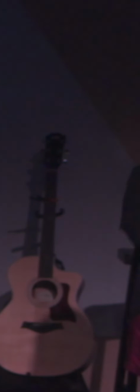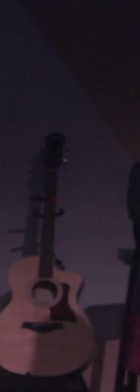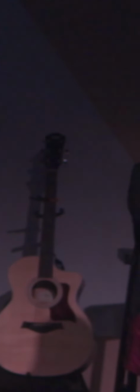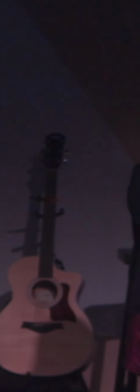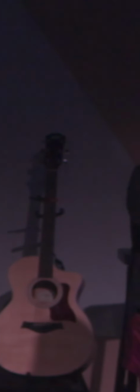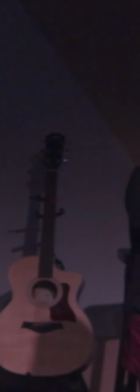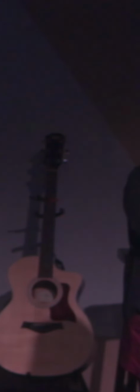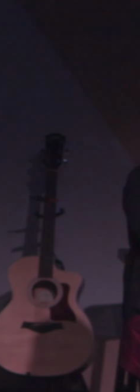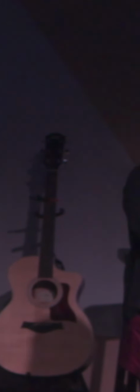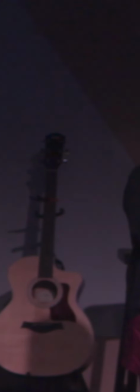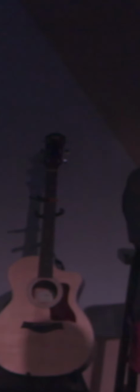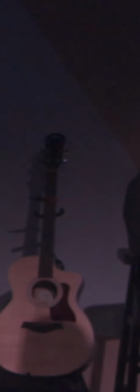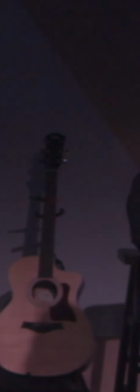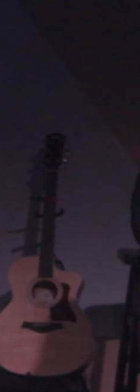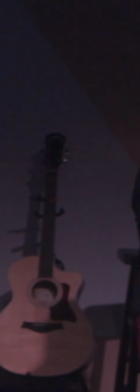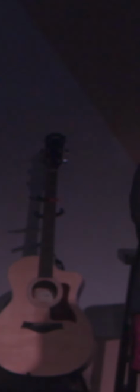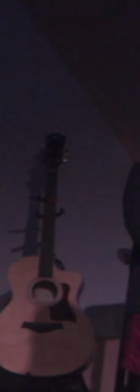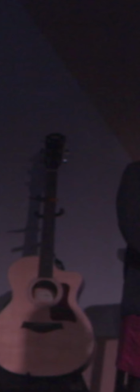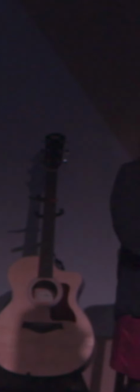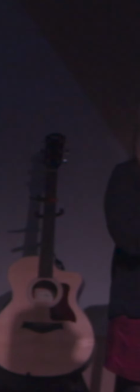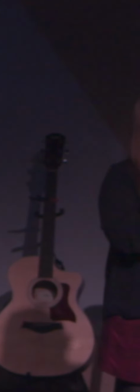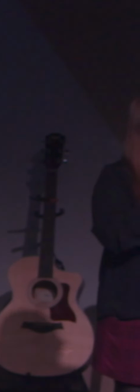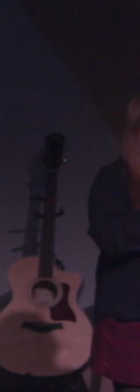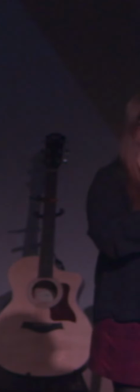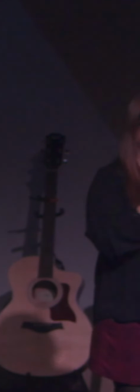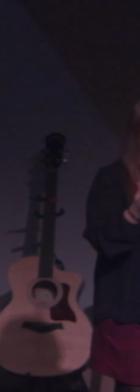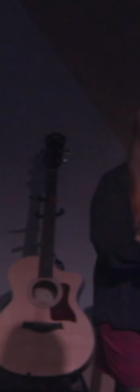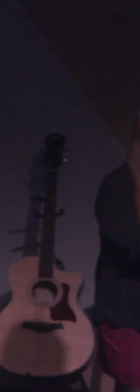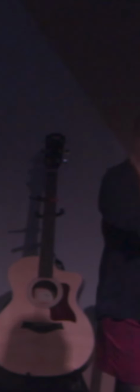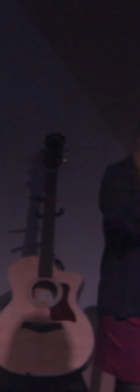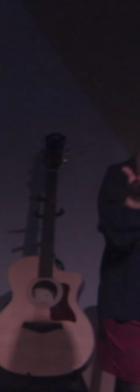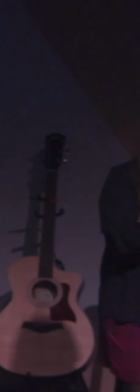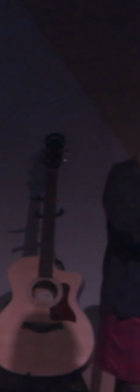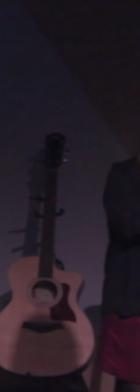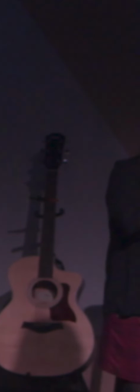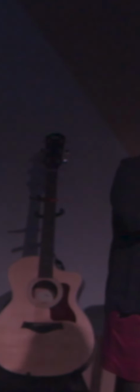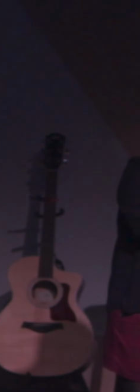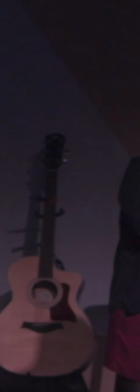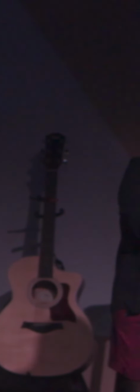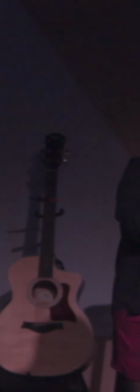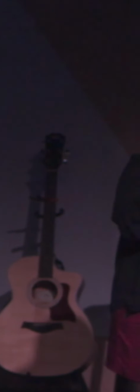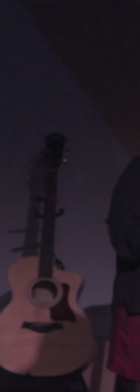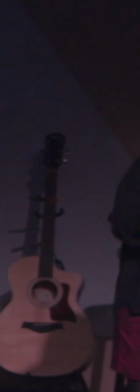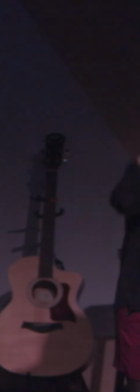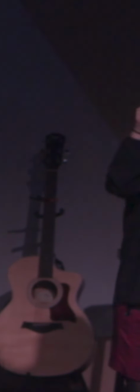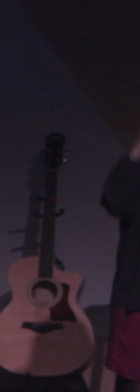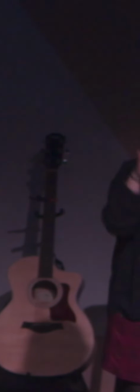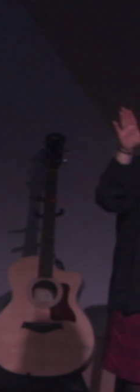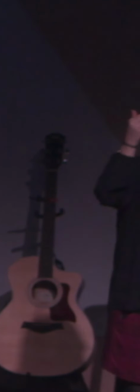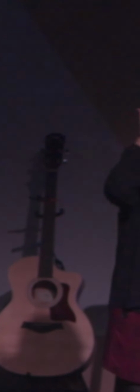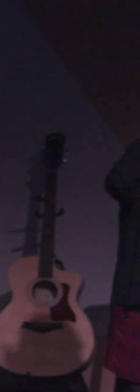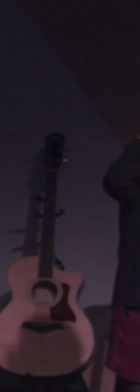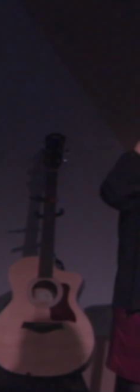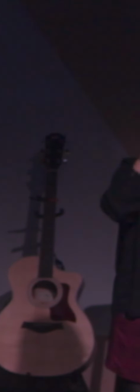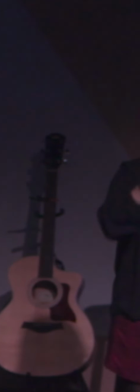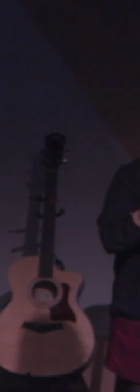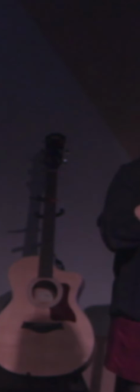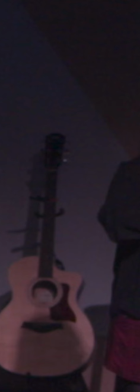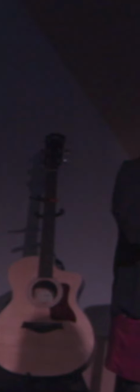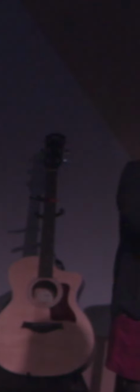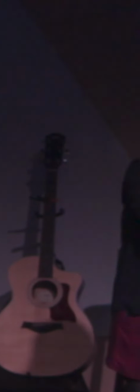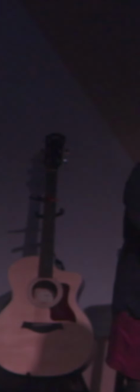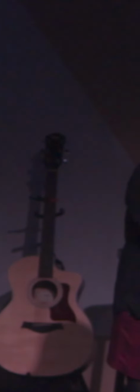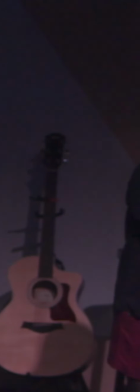it can be really difficult to try to assure people in those moments of pain that God's got this, right?